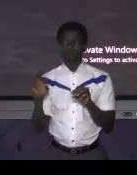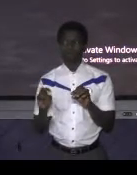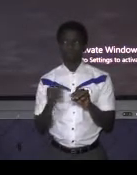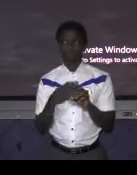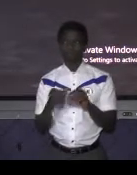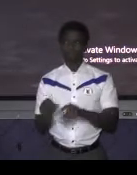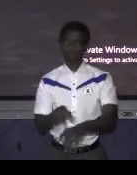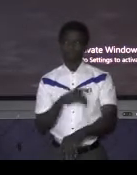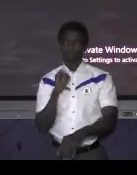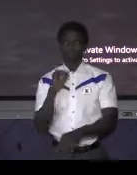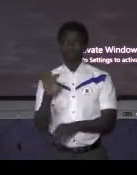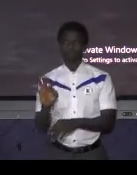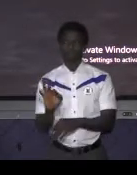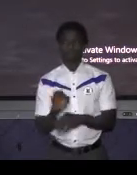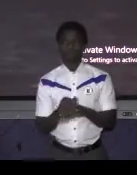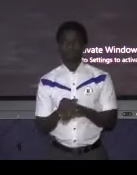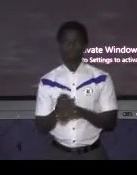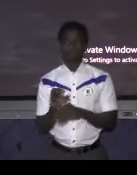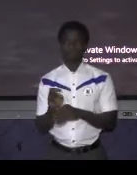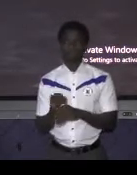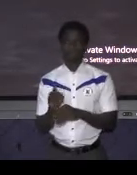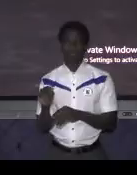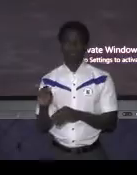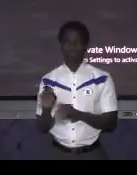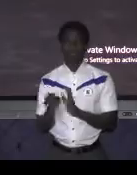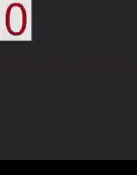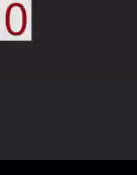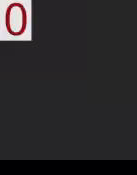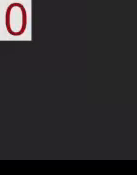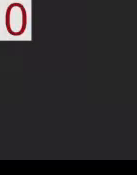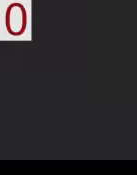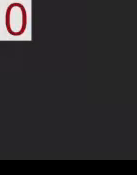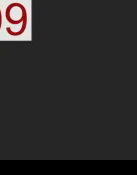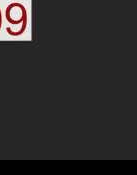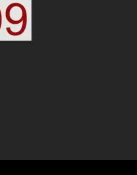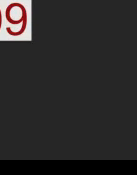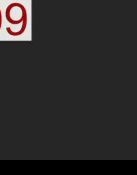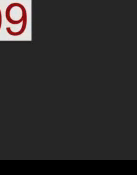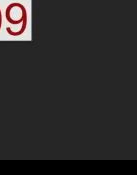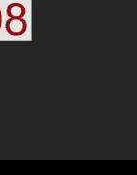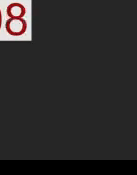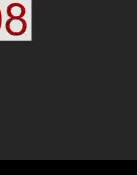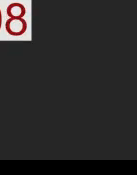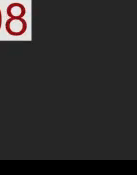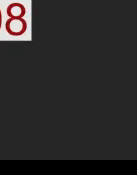centimeters, what is the breadth? This should take you 20 seconds. Begin.